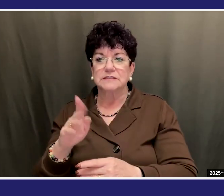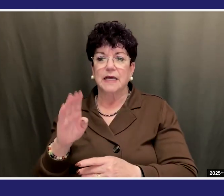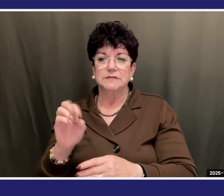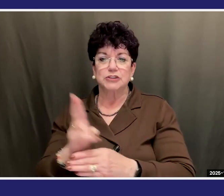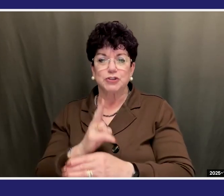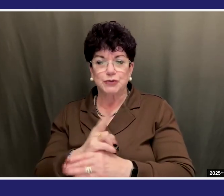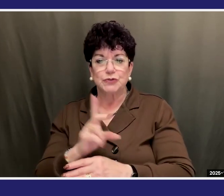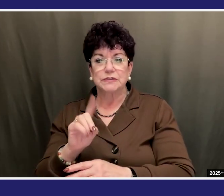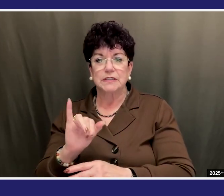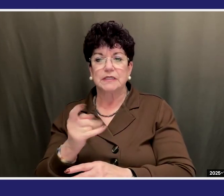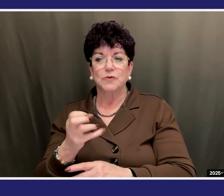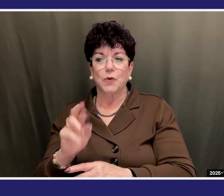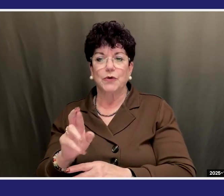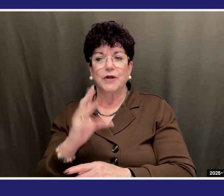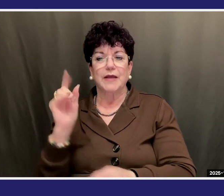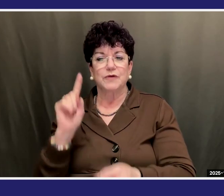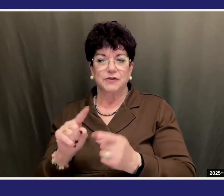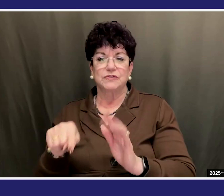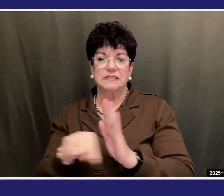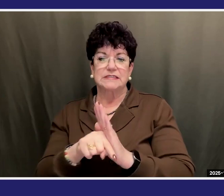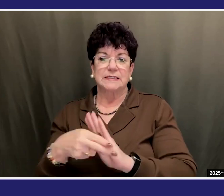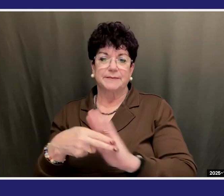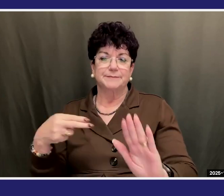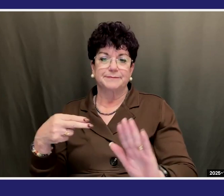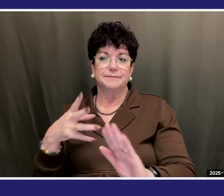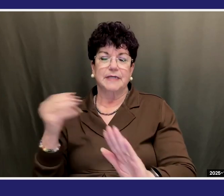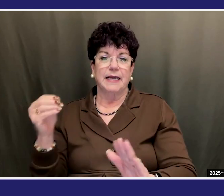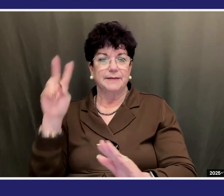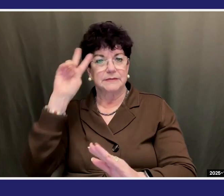stigma and misconceptions. Next slide, please.